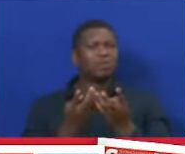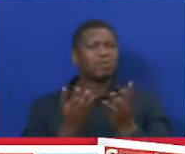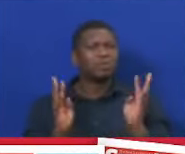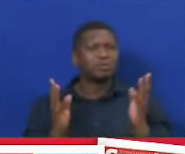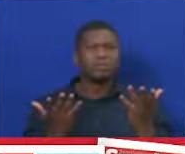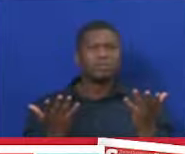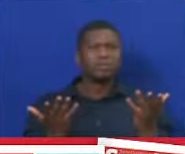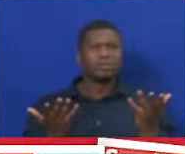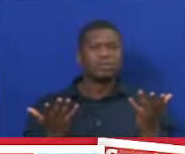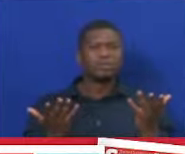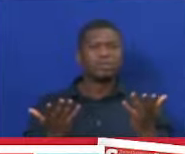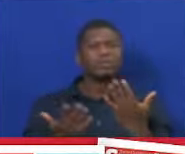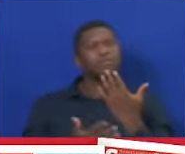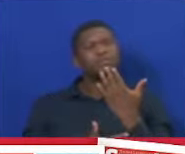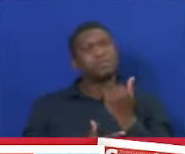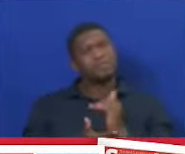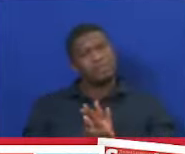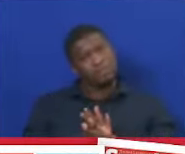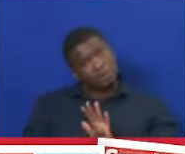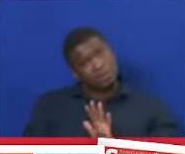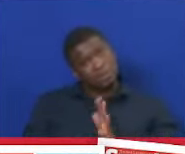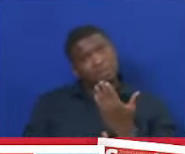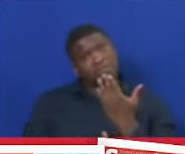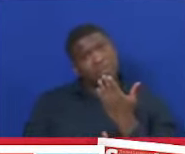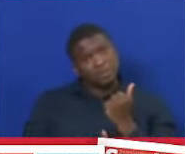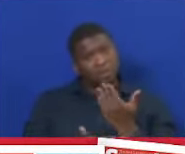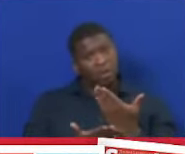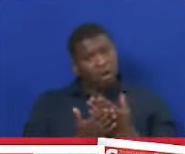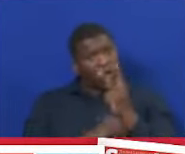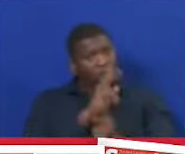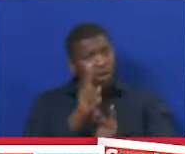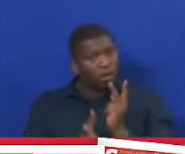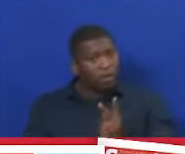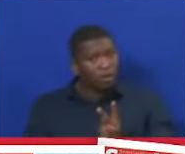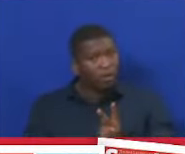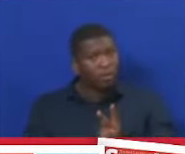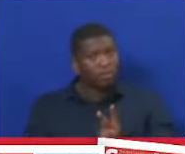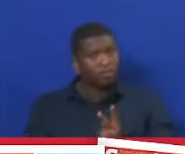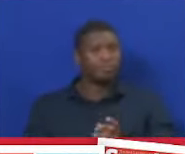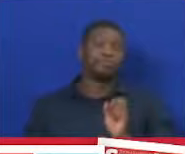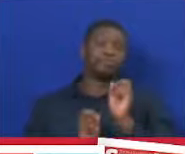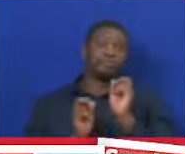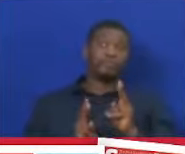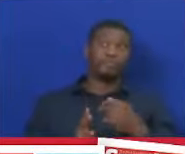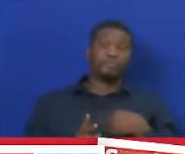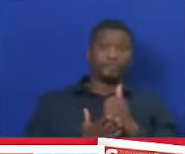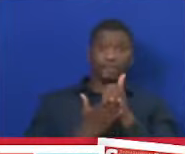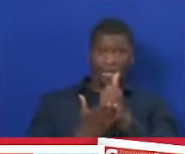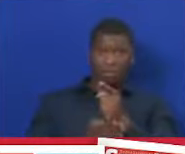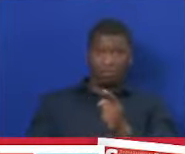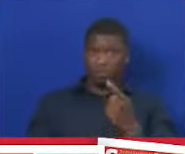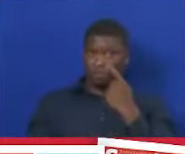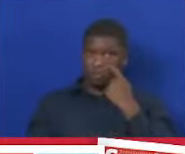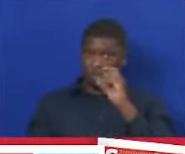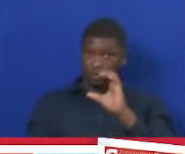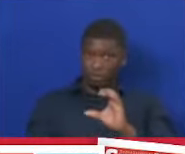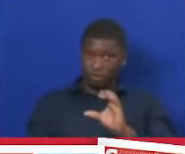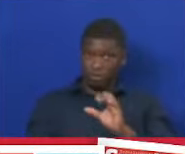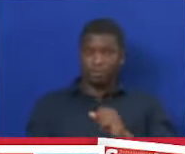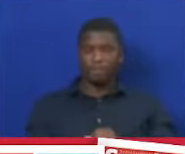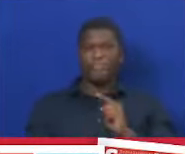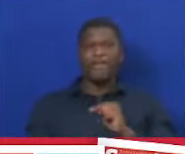wish that could be repeated. Let me assist you, Witness C. In the first sentence of